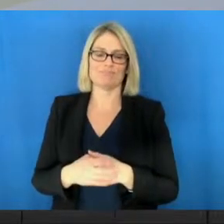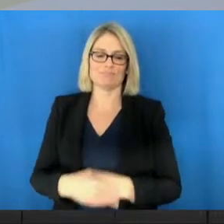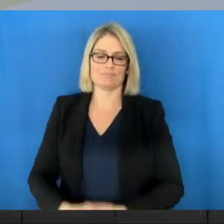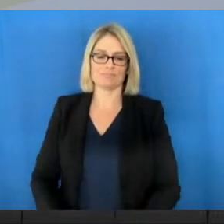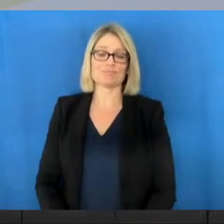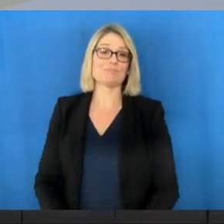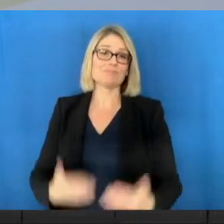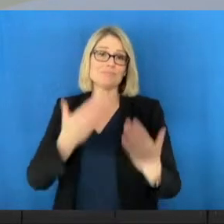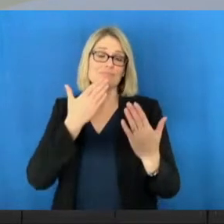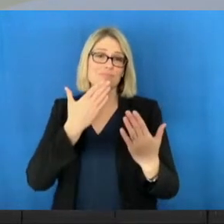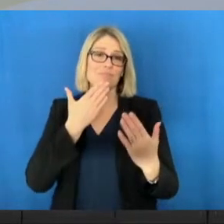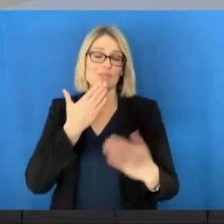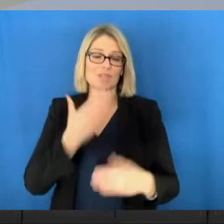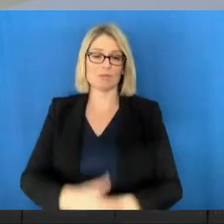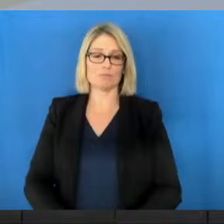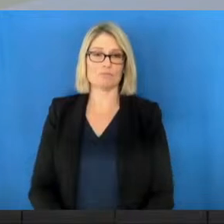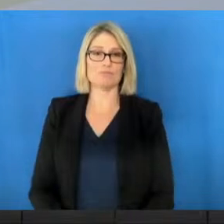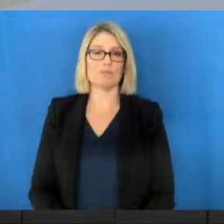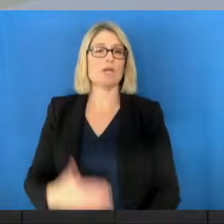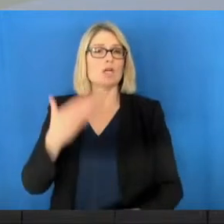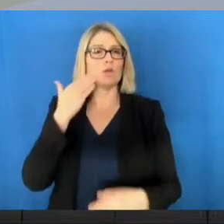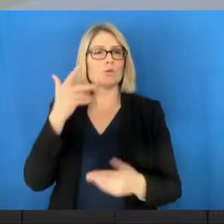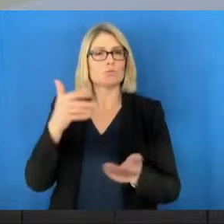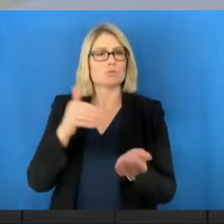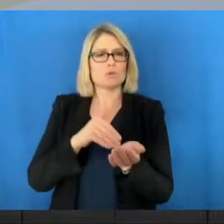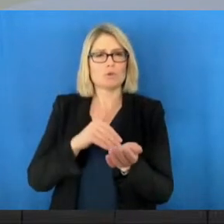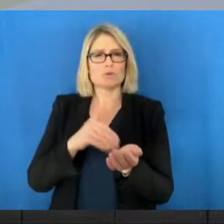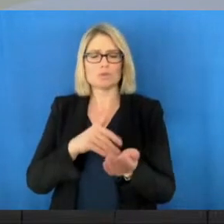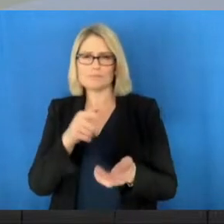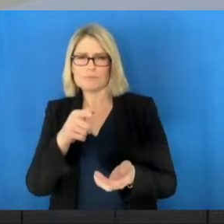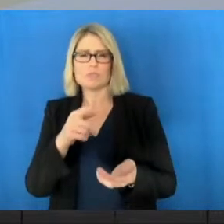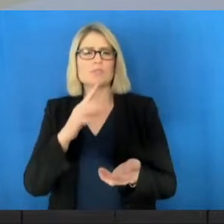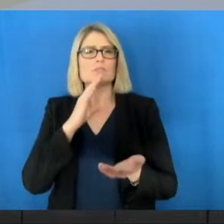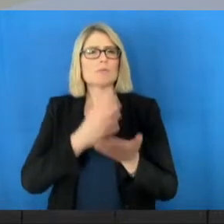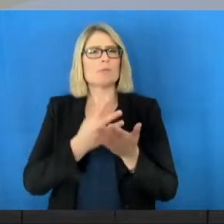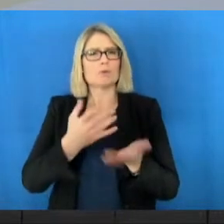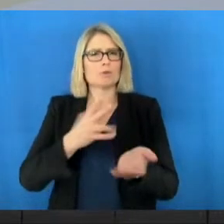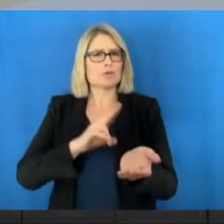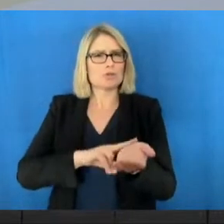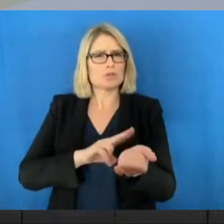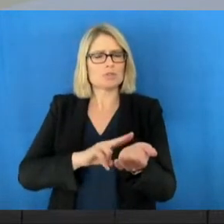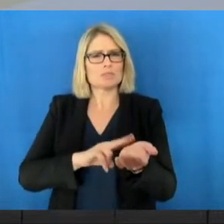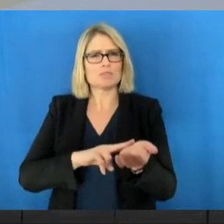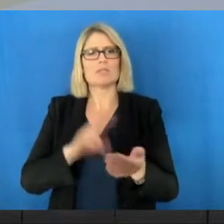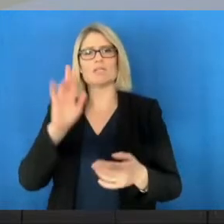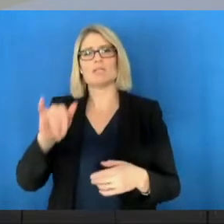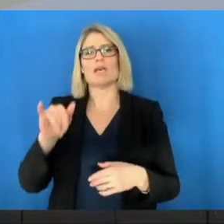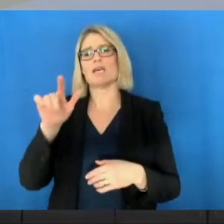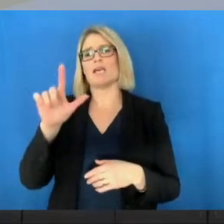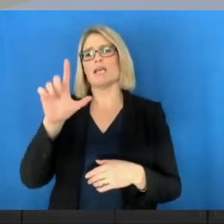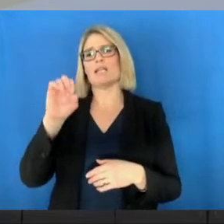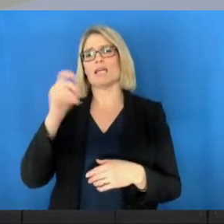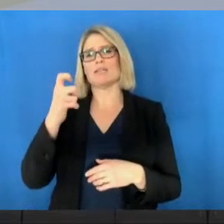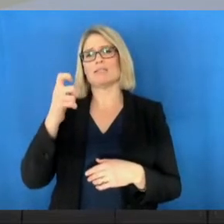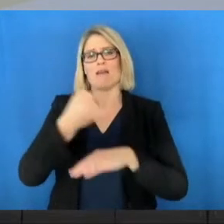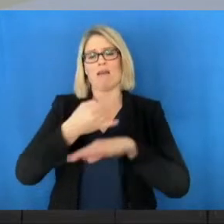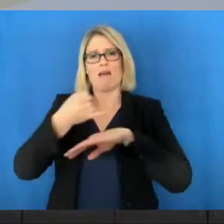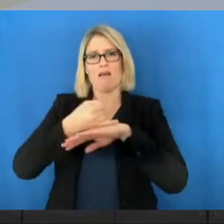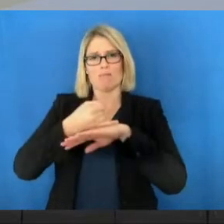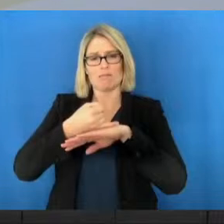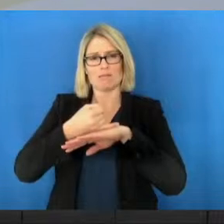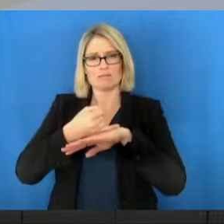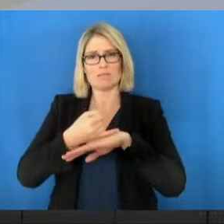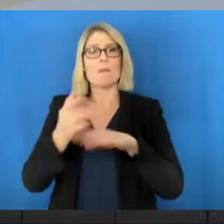Thank you. And I know, Dr. Morrison, you mentioned nurses in Abequid and Lennox Island are really leading the efforts to plan the vaccinations in